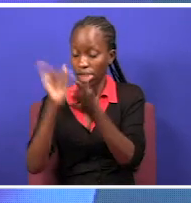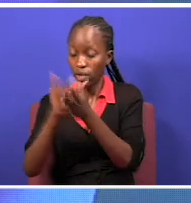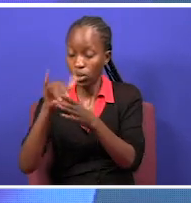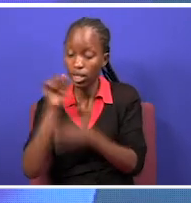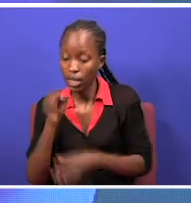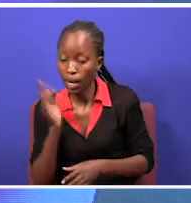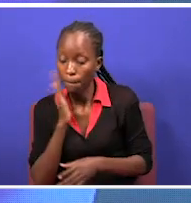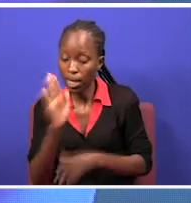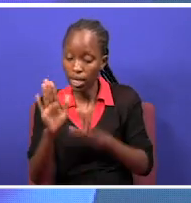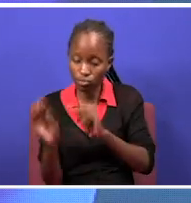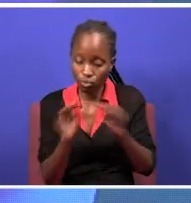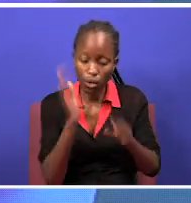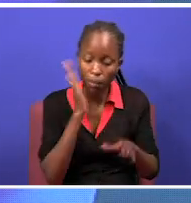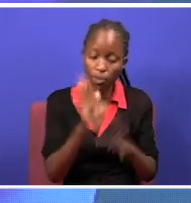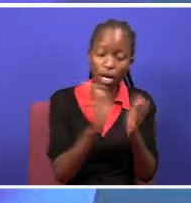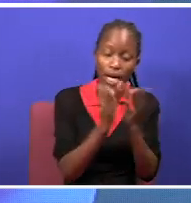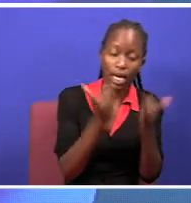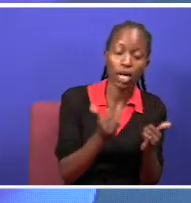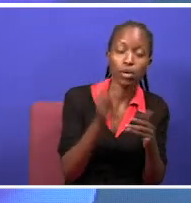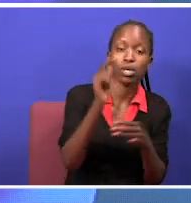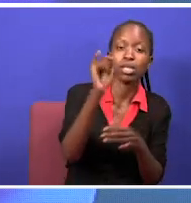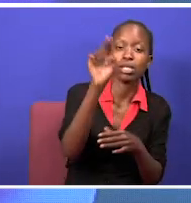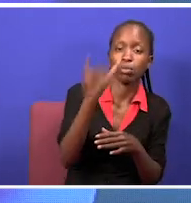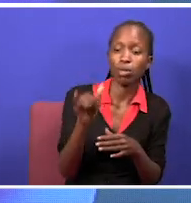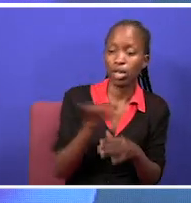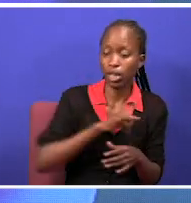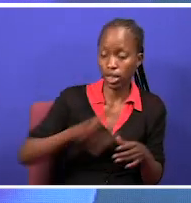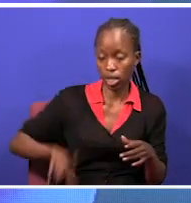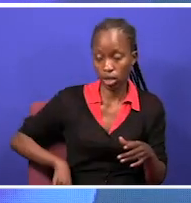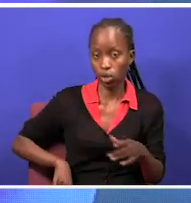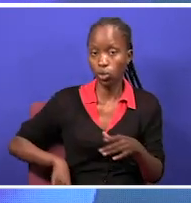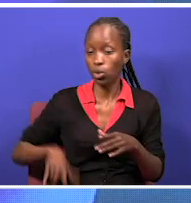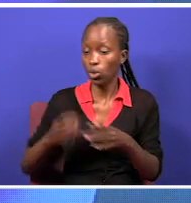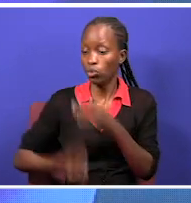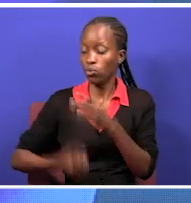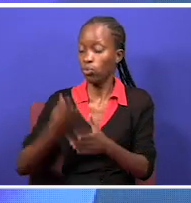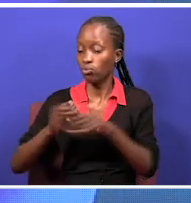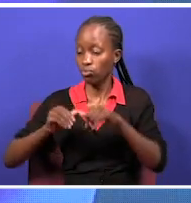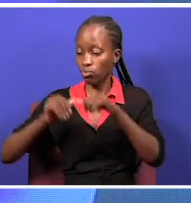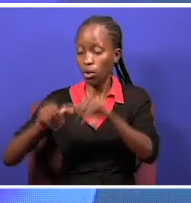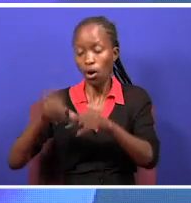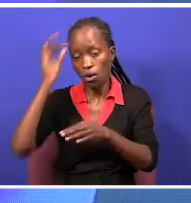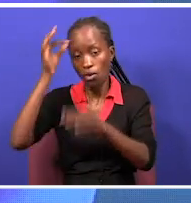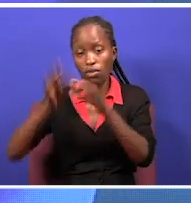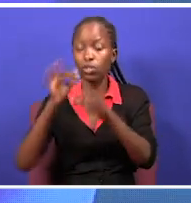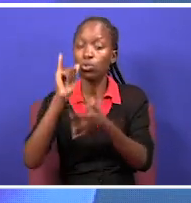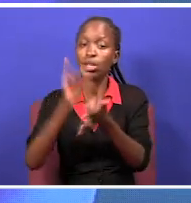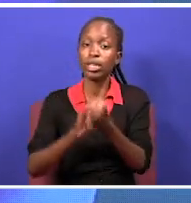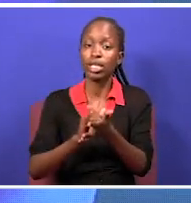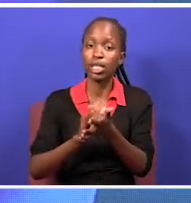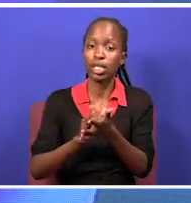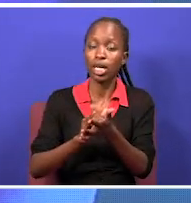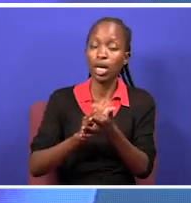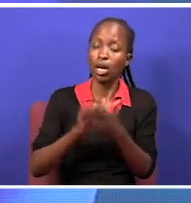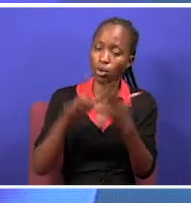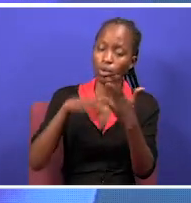So it's a continuum. God is creating a continuum of faith so that we can get to Malachi chapter